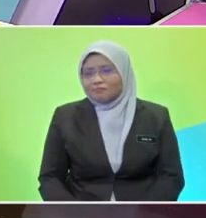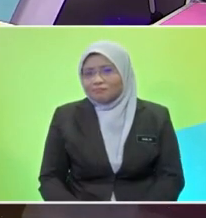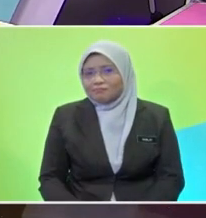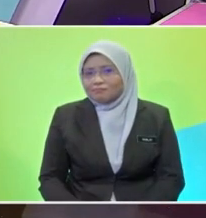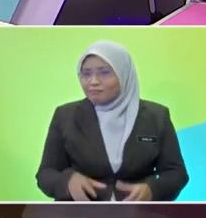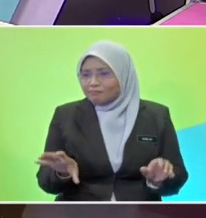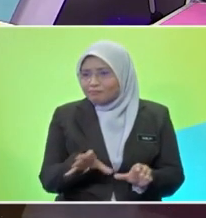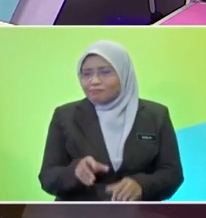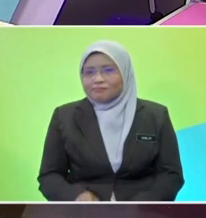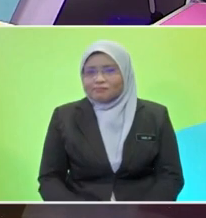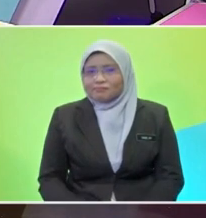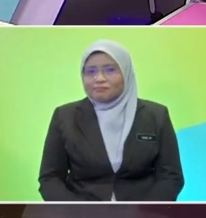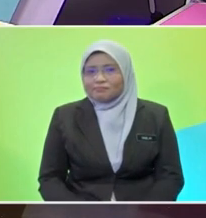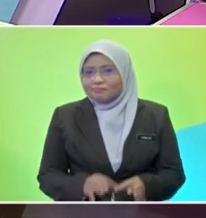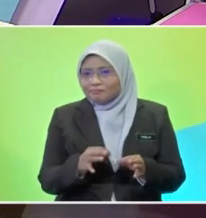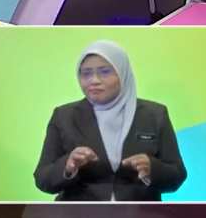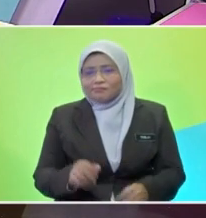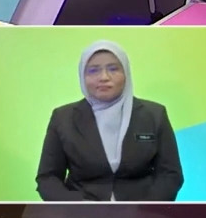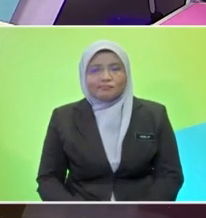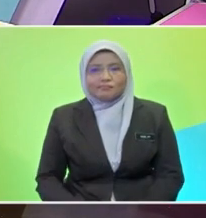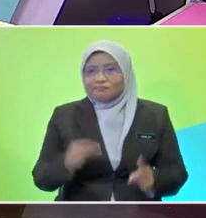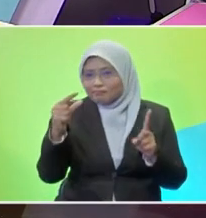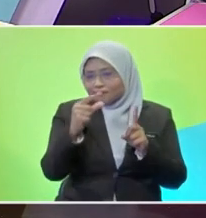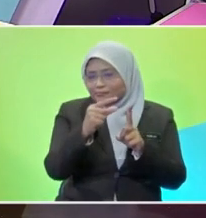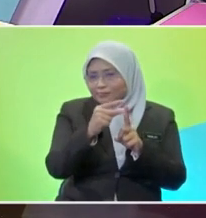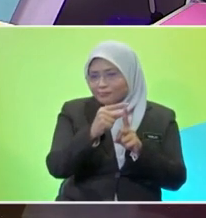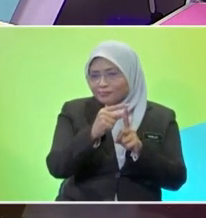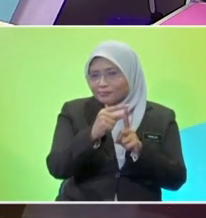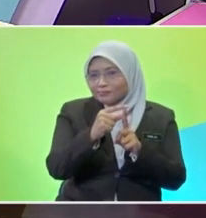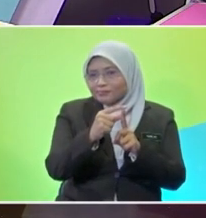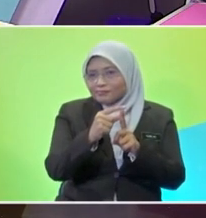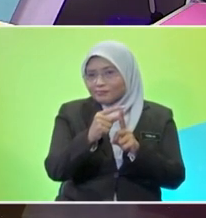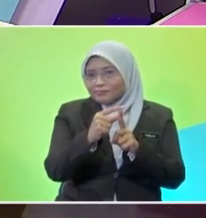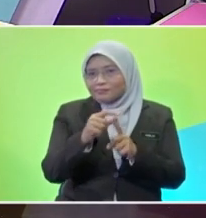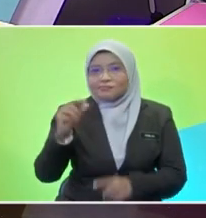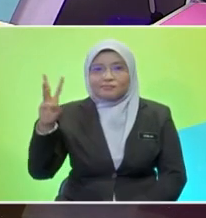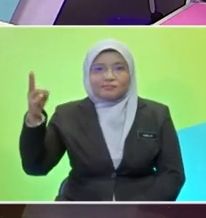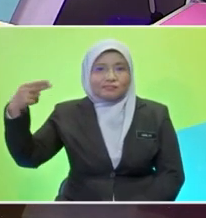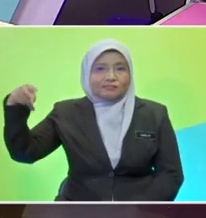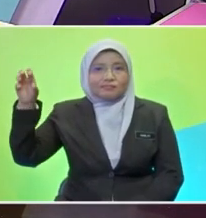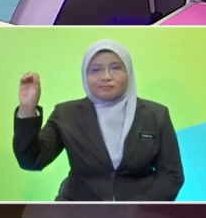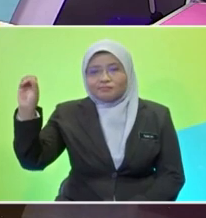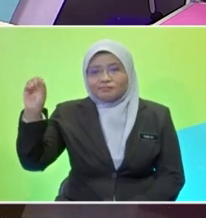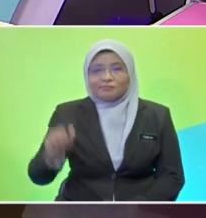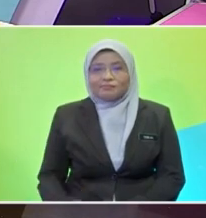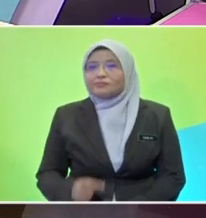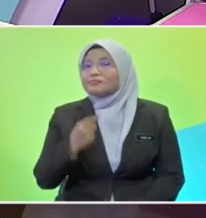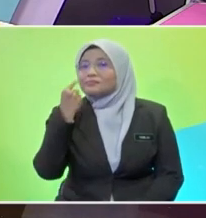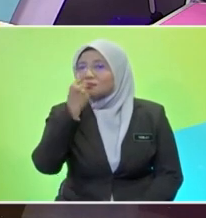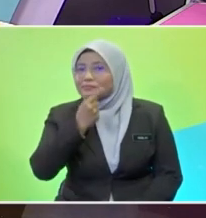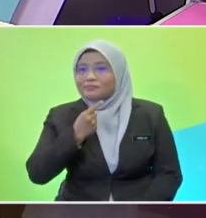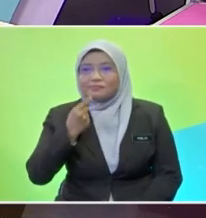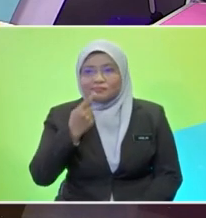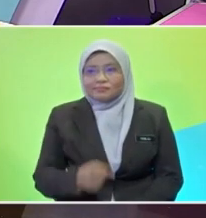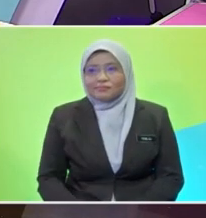with who. Who? Yes, with the word who. Hmm. Okay, everyone, try to construct a question